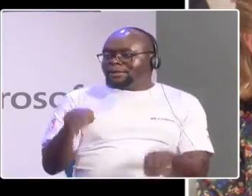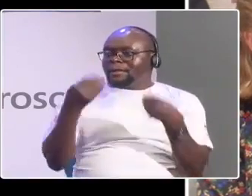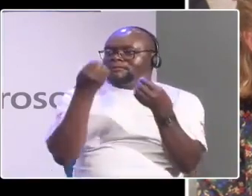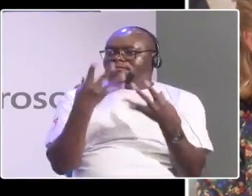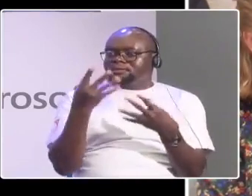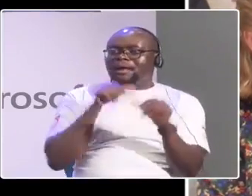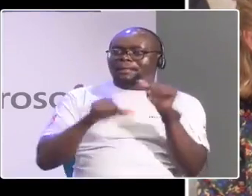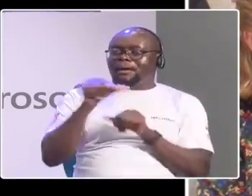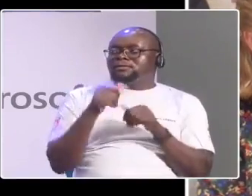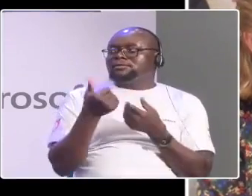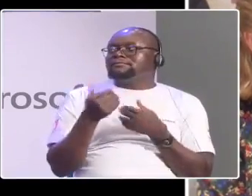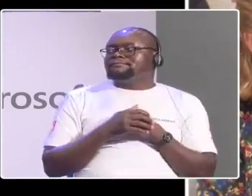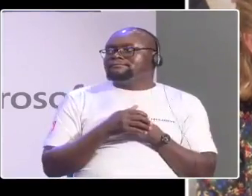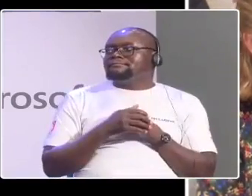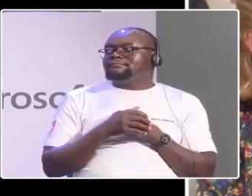information about